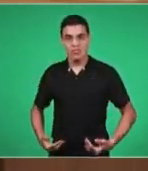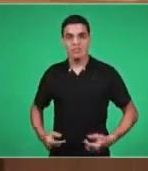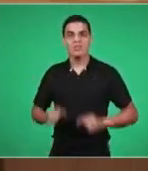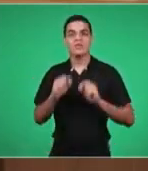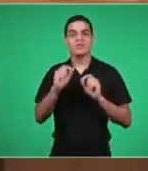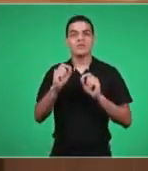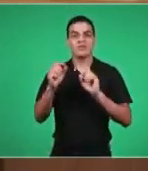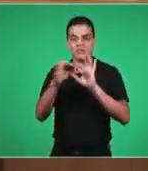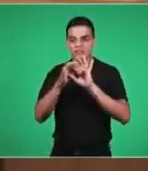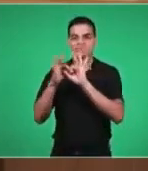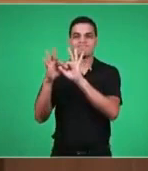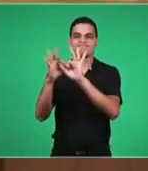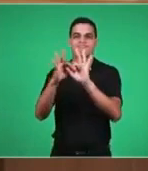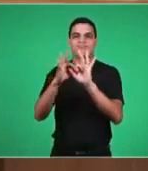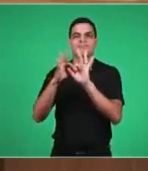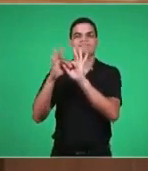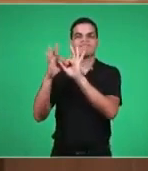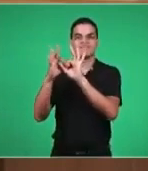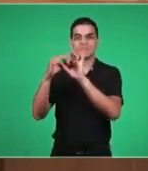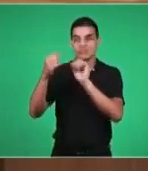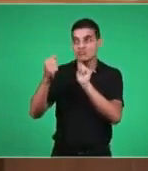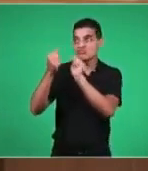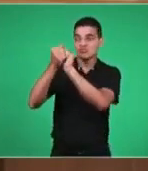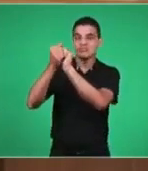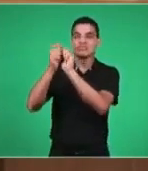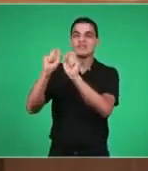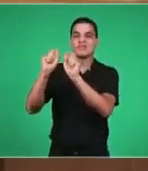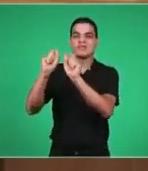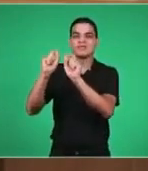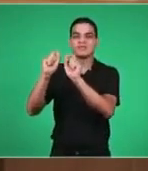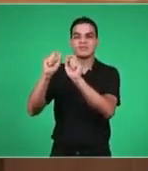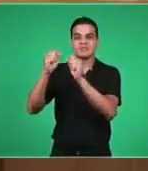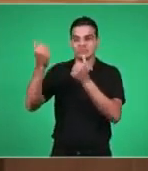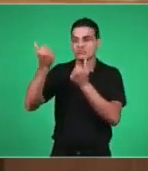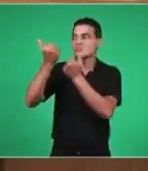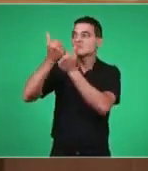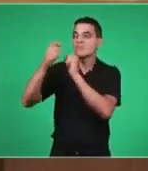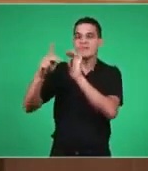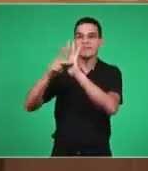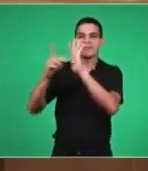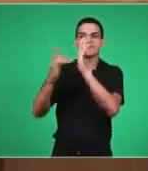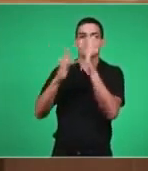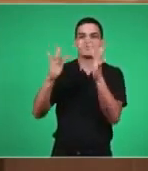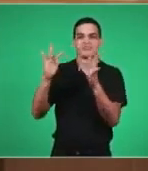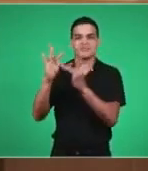you are in this world, we cannot be contaminated with the things of this world.